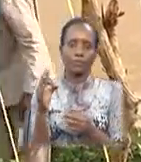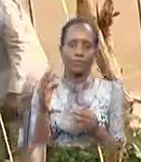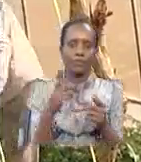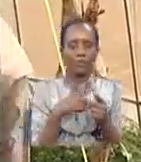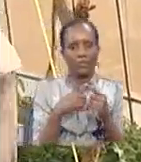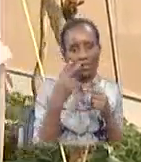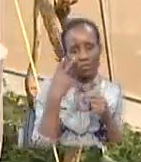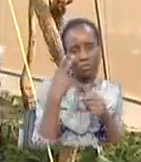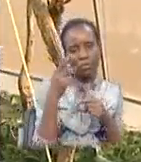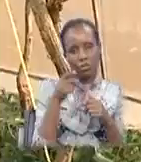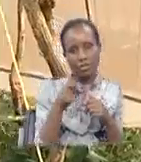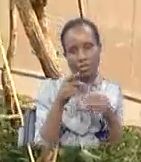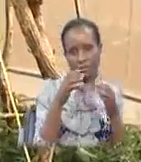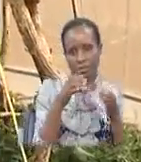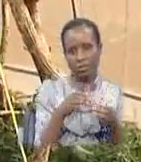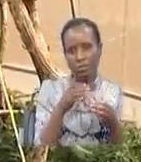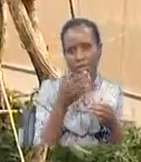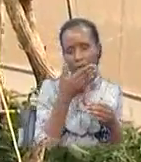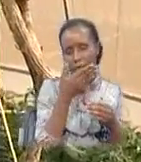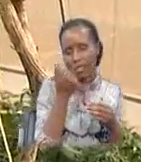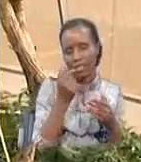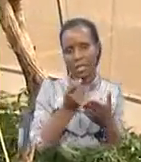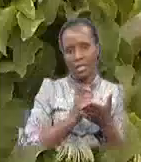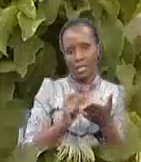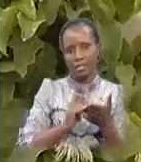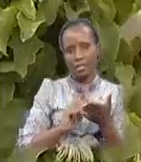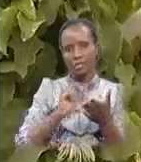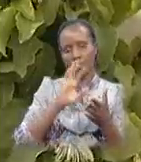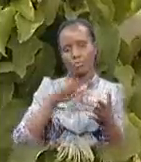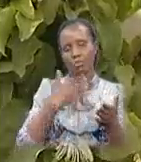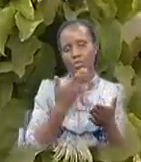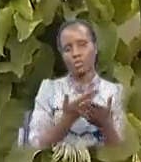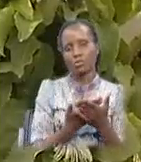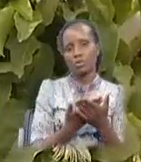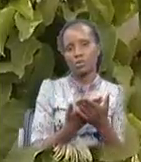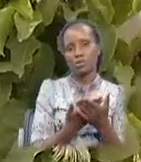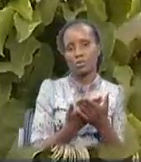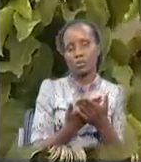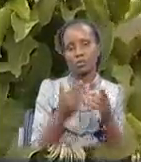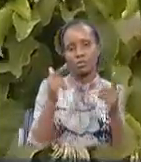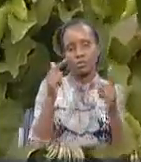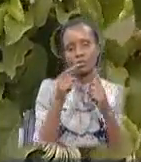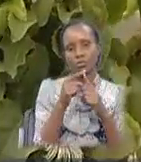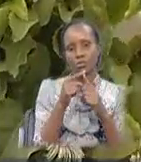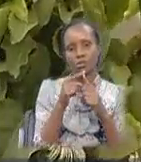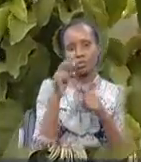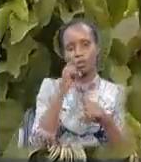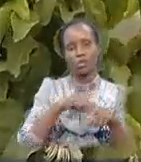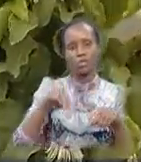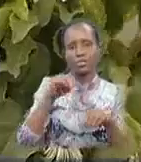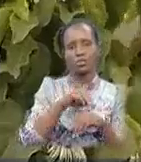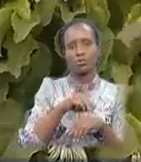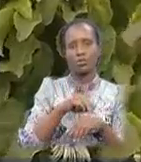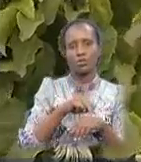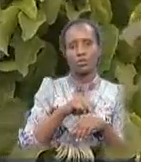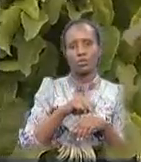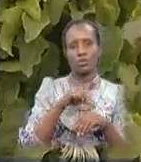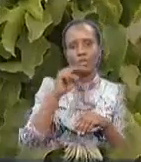Tukaona hii kikundi tuandike proposal kwa National Irrigation